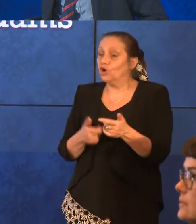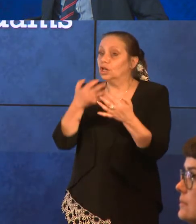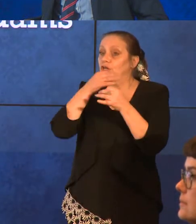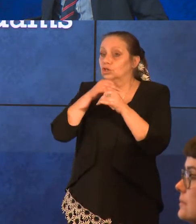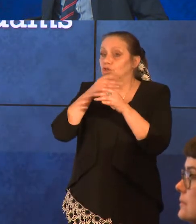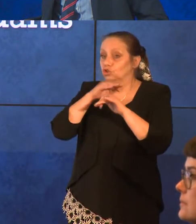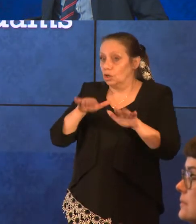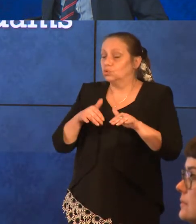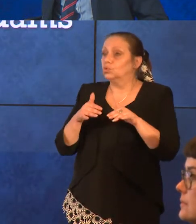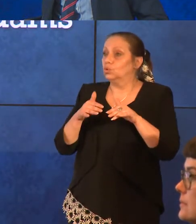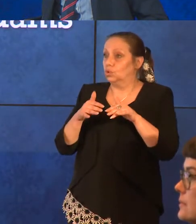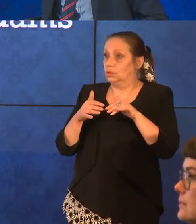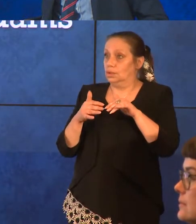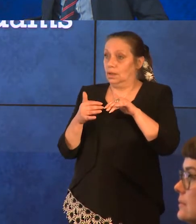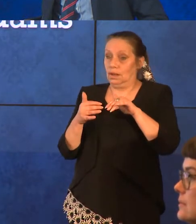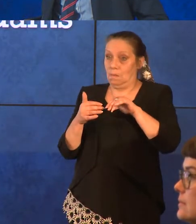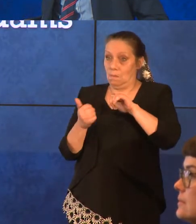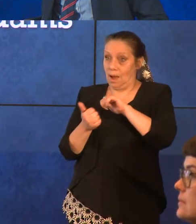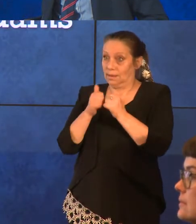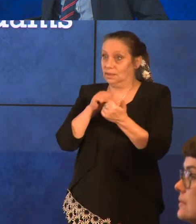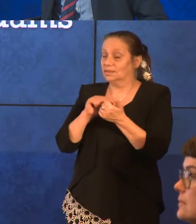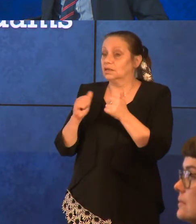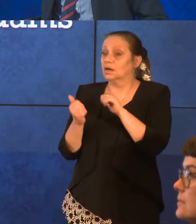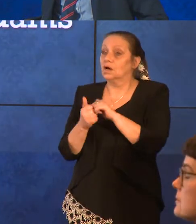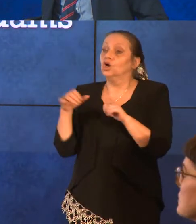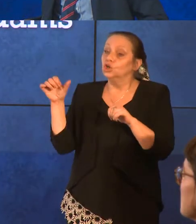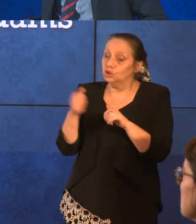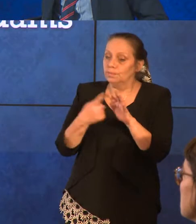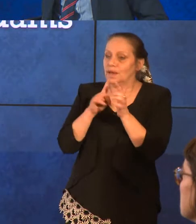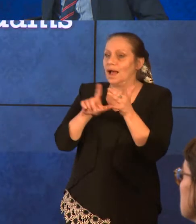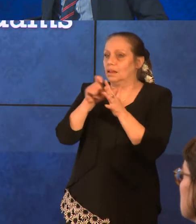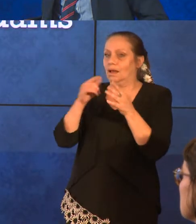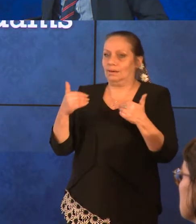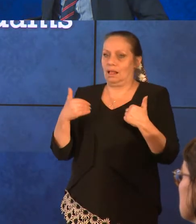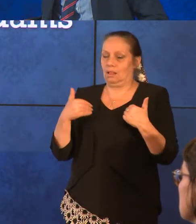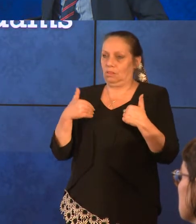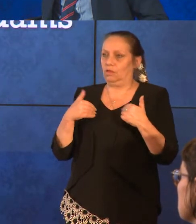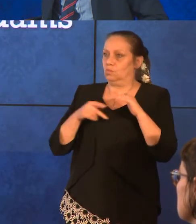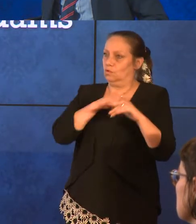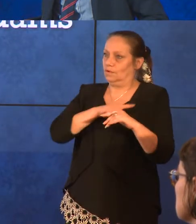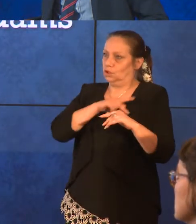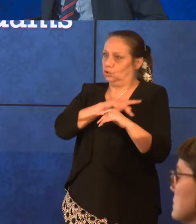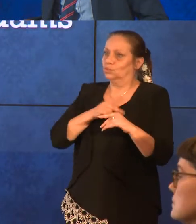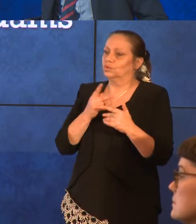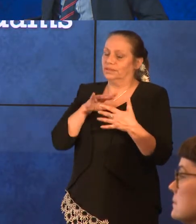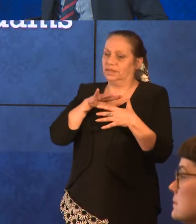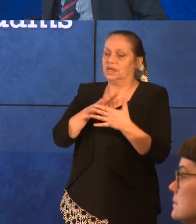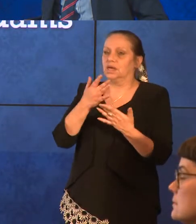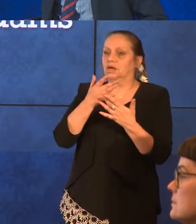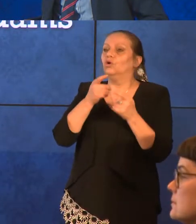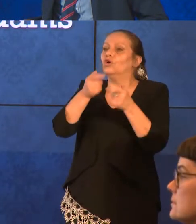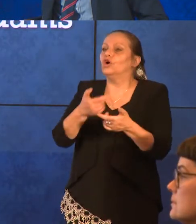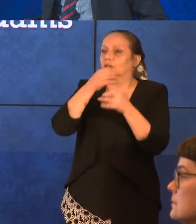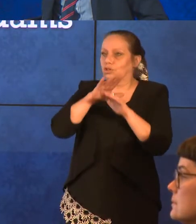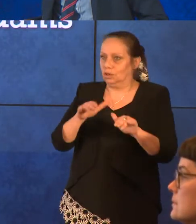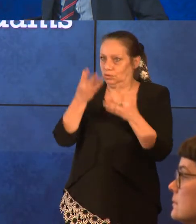partners staff are early childhood educators or allied health professionals who've been employed to share and